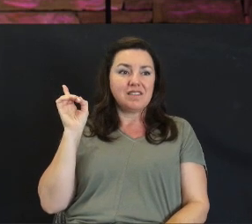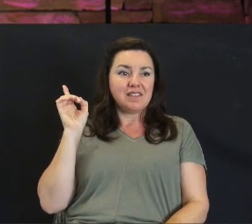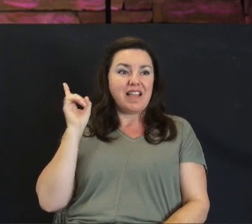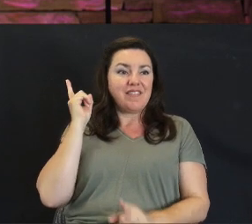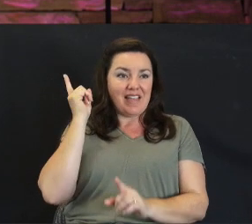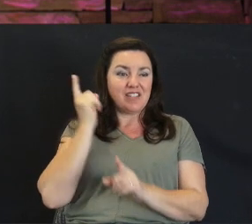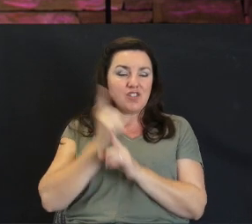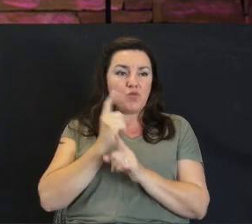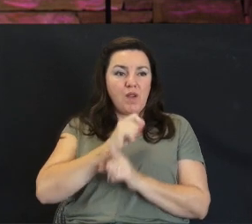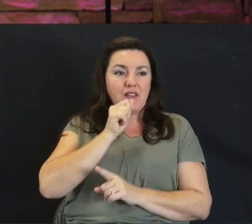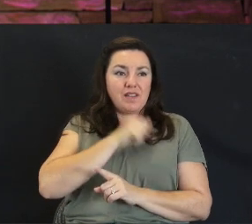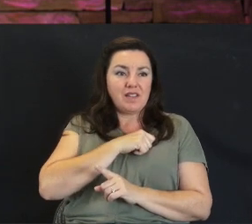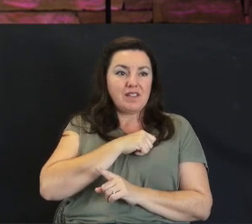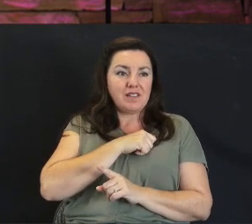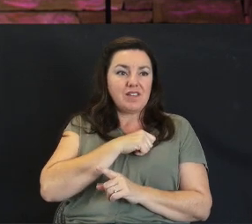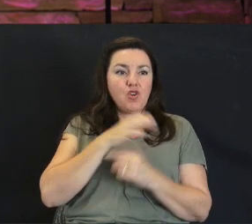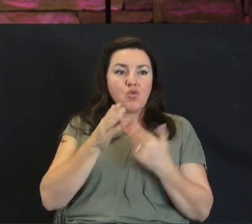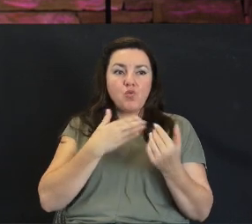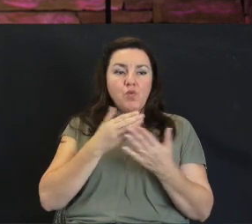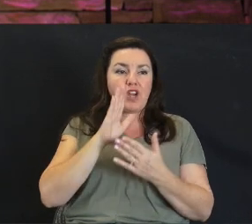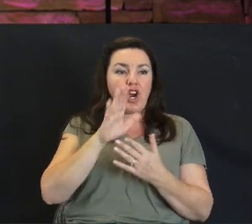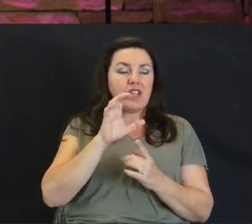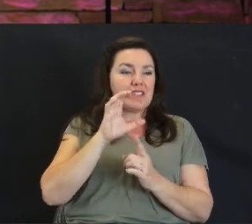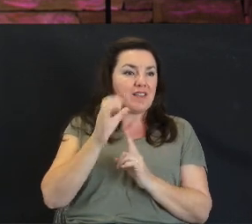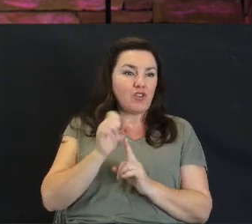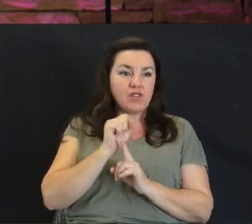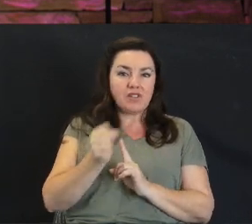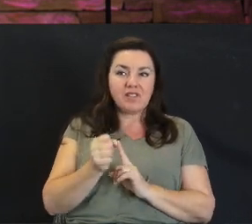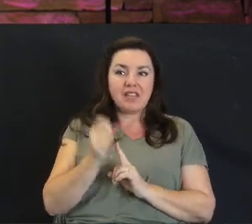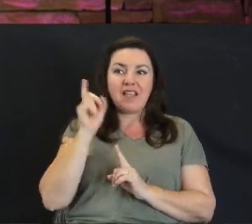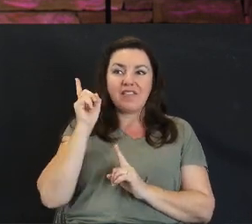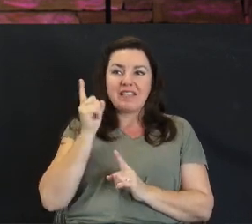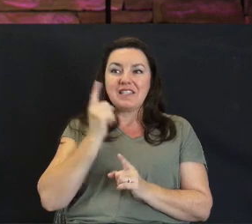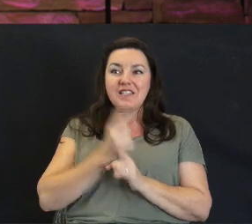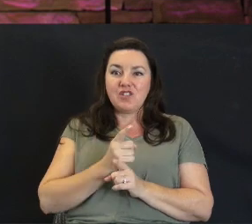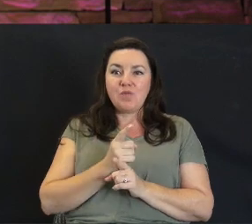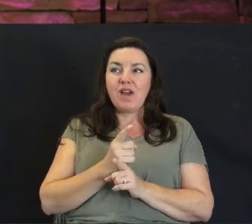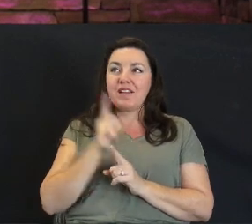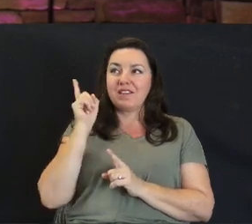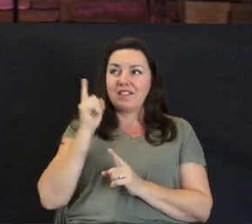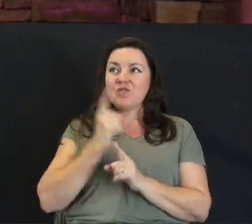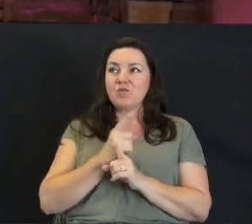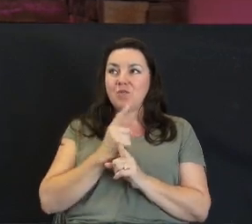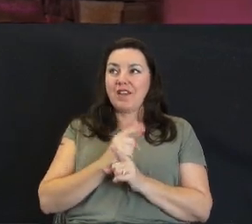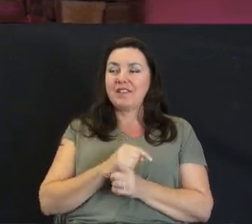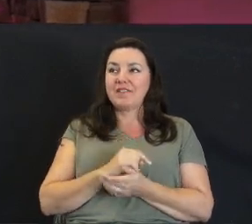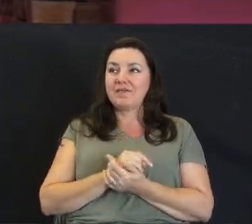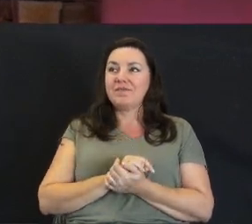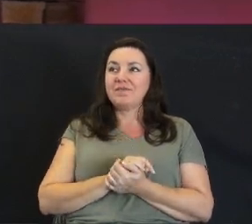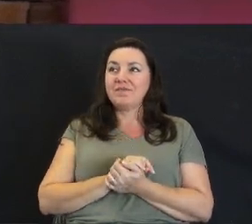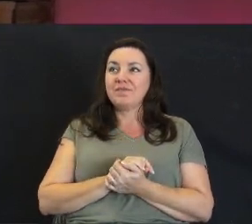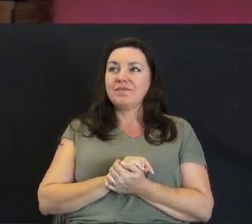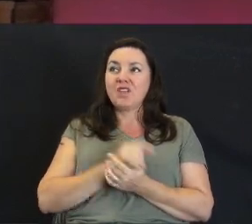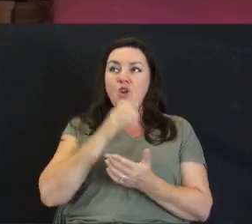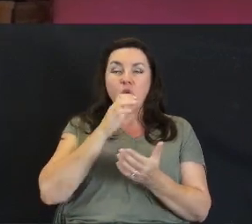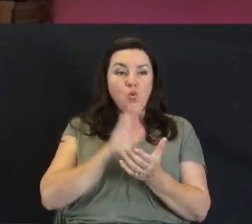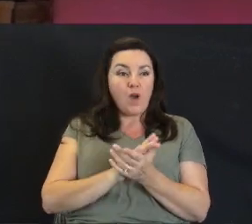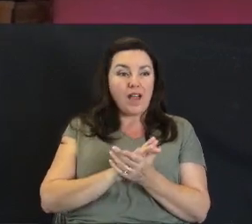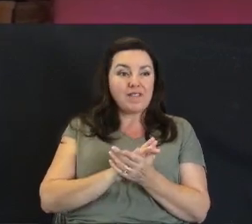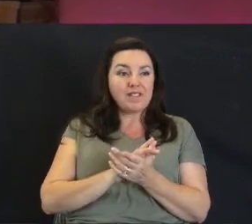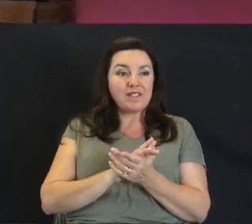the right disposition looks like ladies? Regardless of your circumstances This is what the right disposition looks like Wives